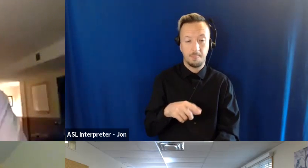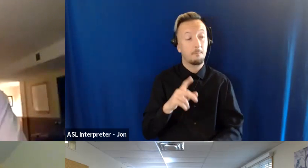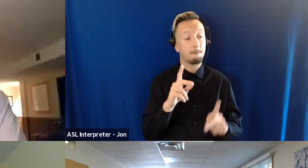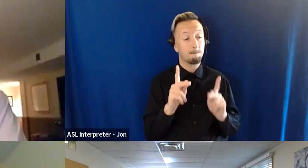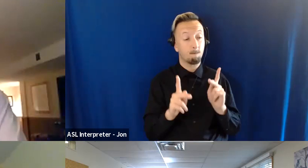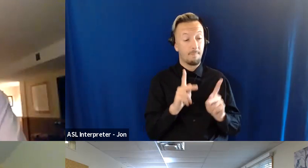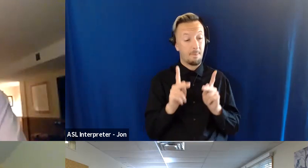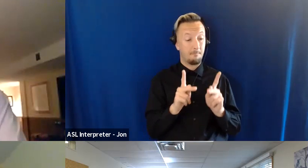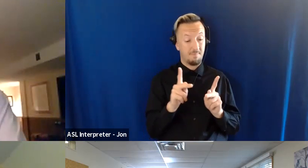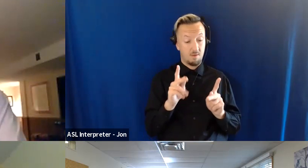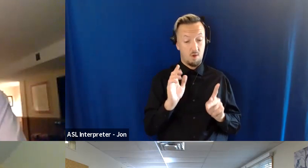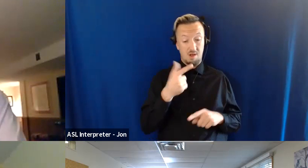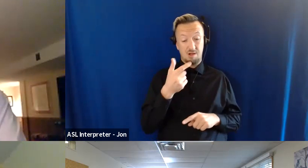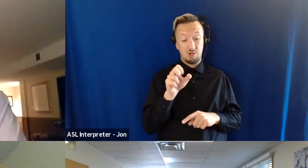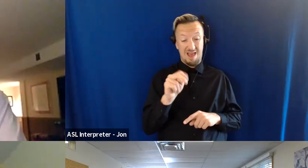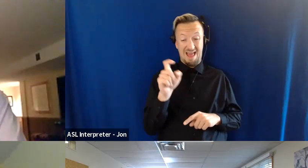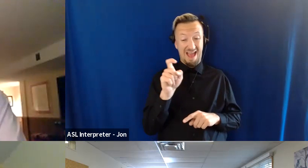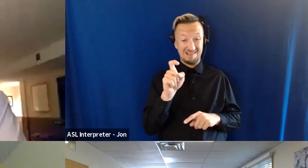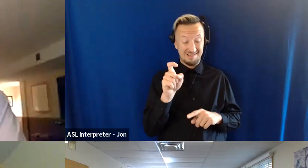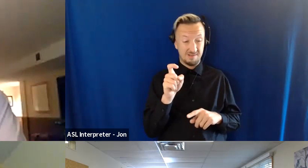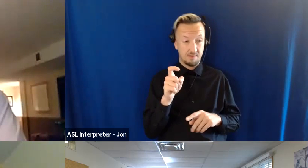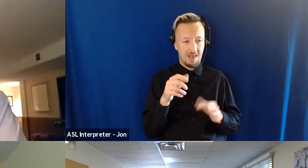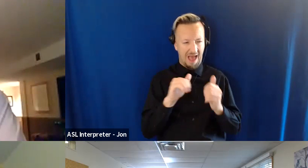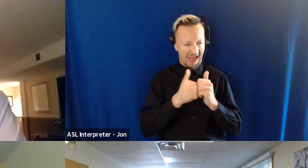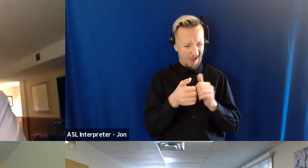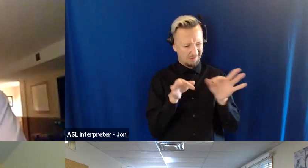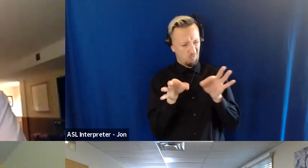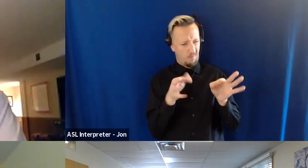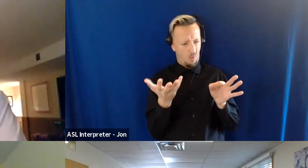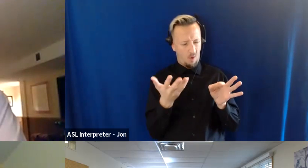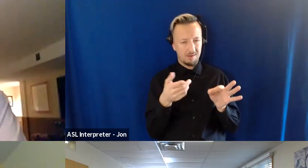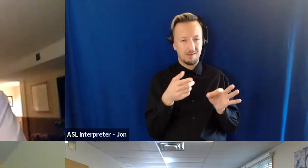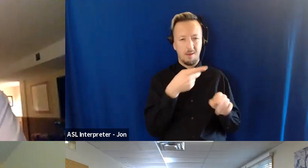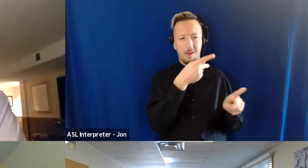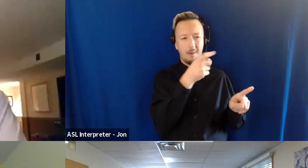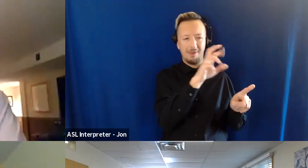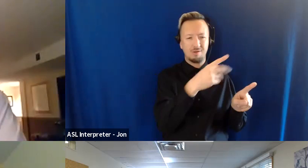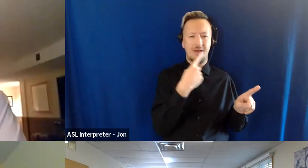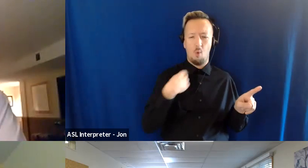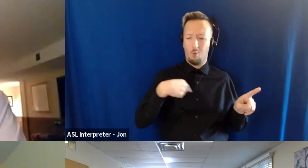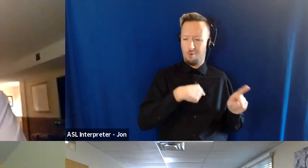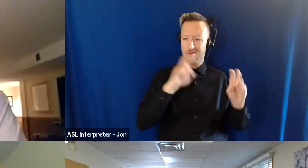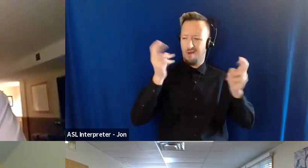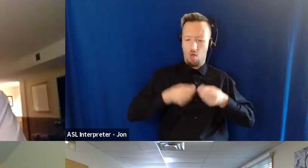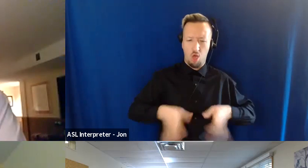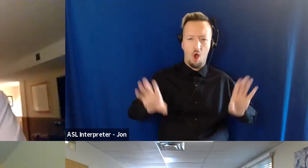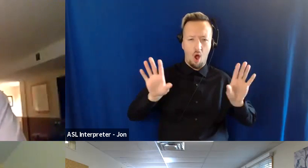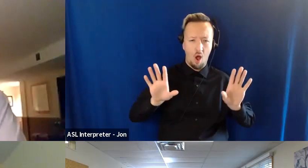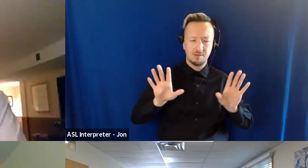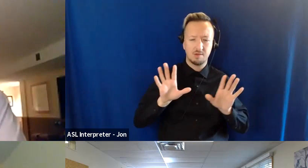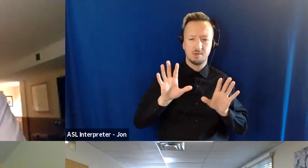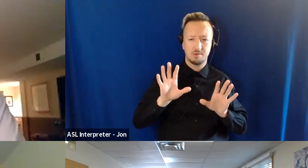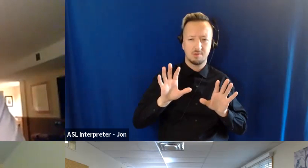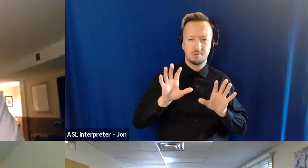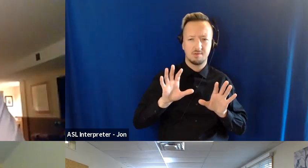are described in Generation X. I know Peter was saying we're like the lost generation. So I think we have a bit of a chip on our shoulder because we're